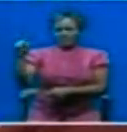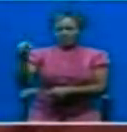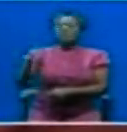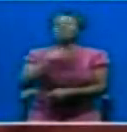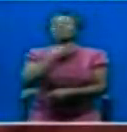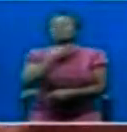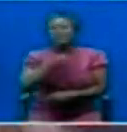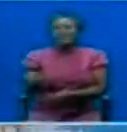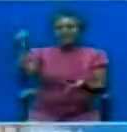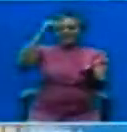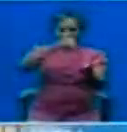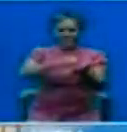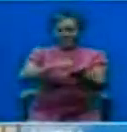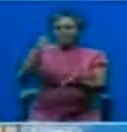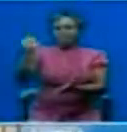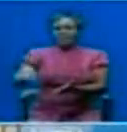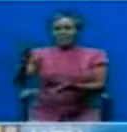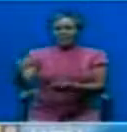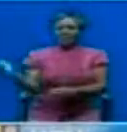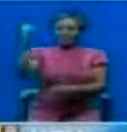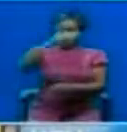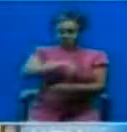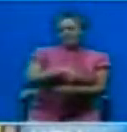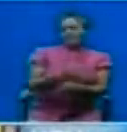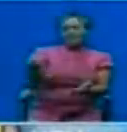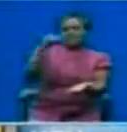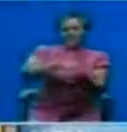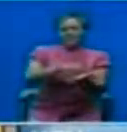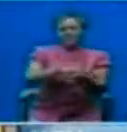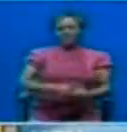alitamani siku ya soko imefika tena.